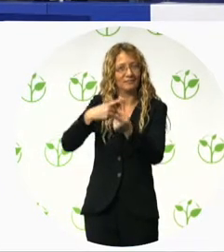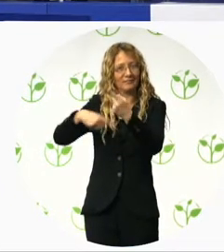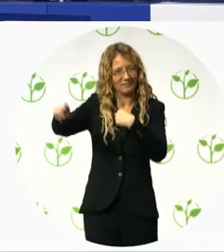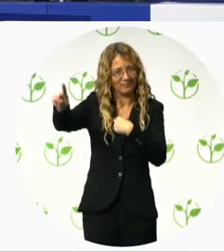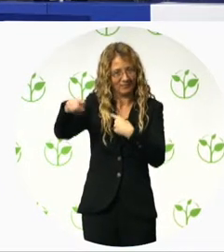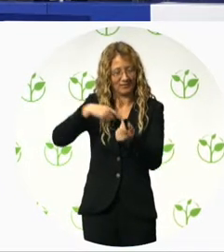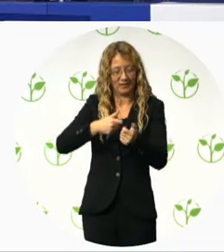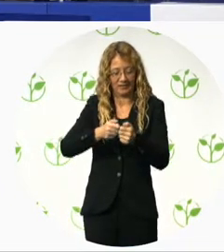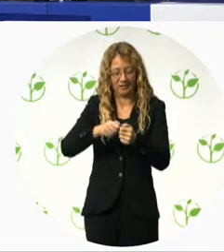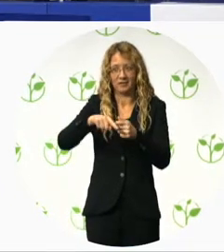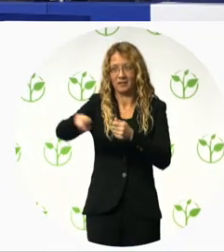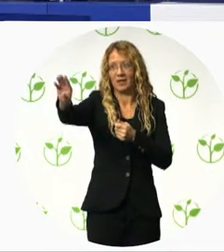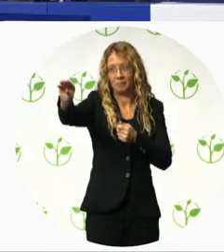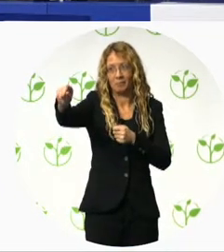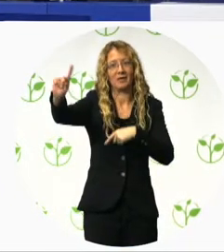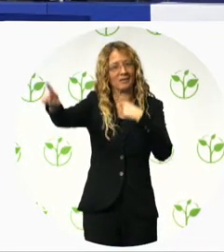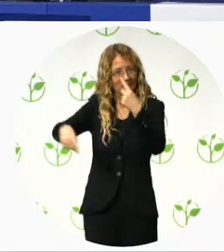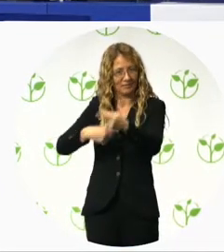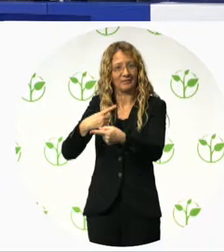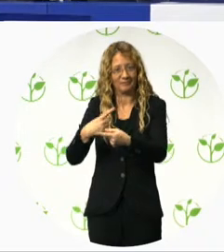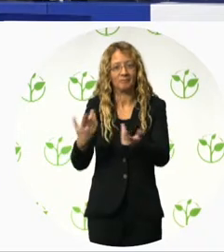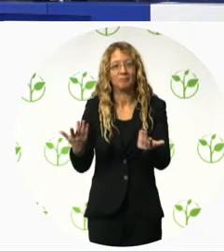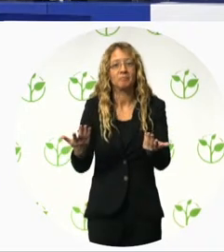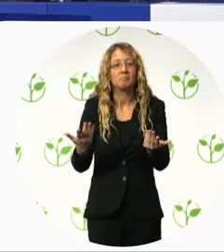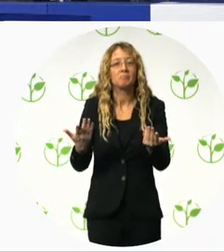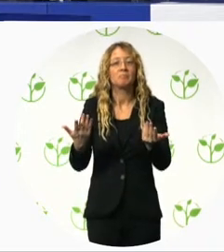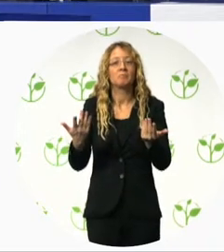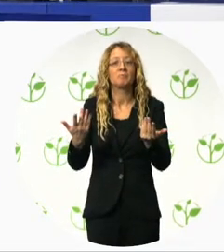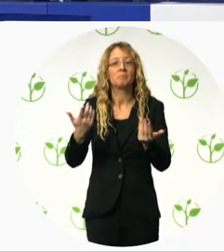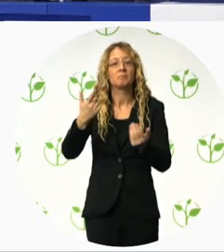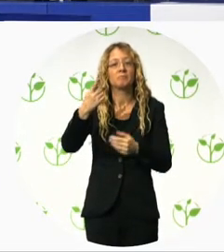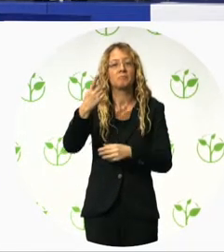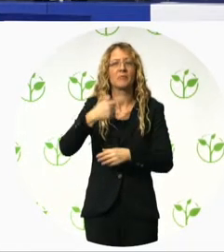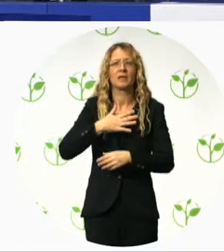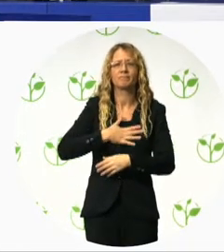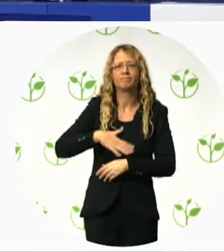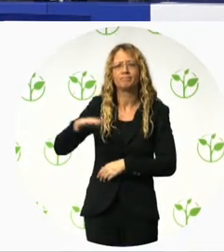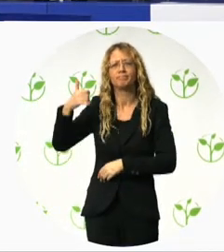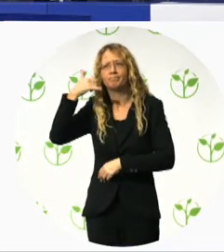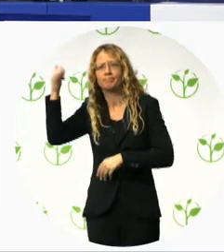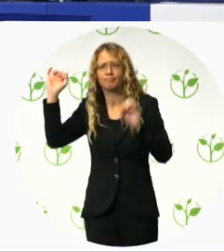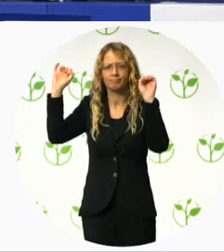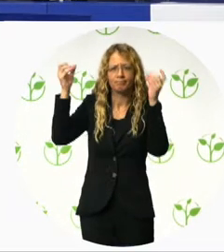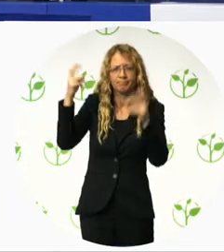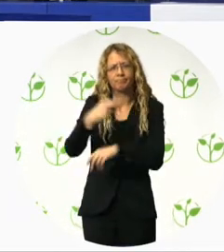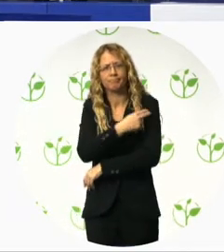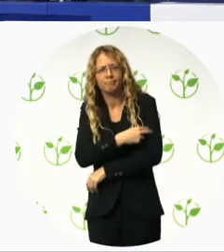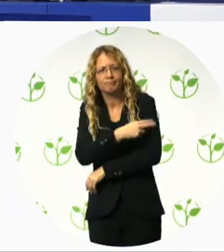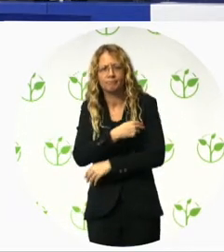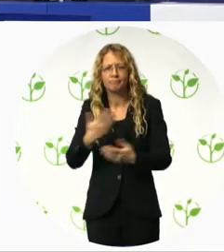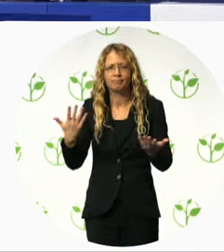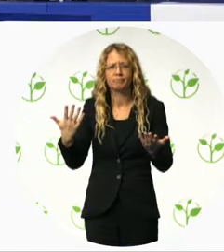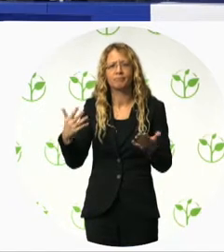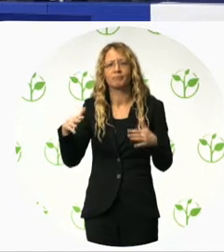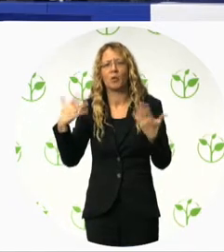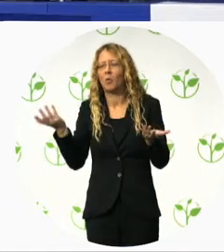text to them. What happens if you need to call like an ambulance or if you lost your credit card? The only way to block it, it's making a phone call. So we